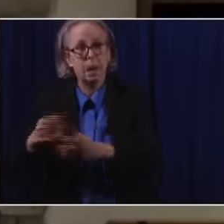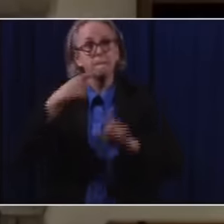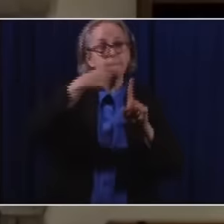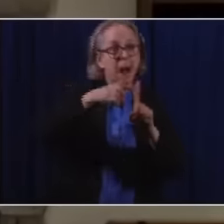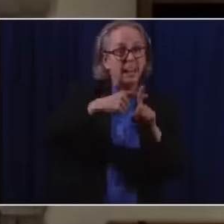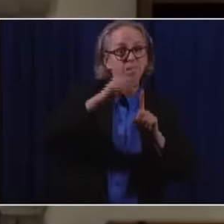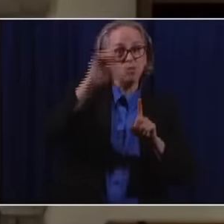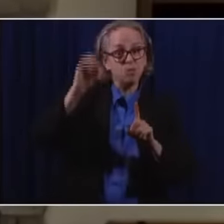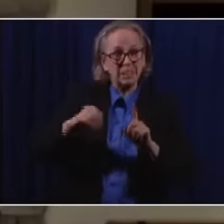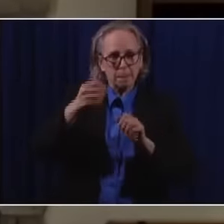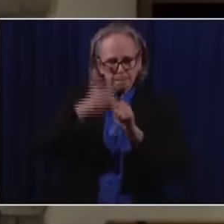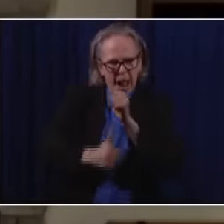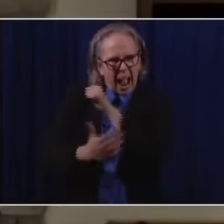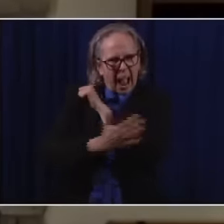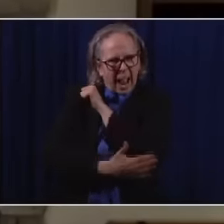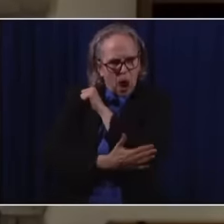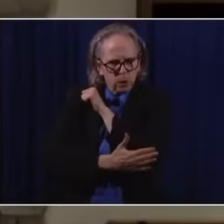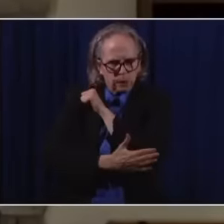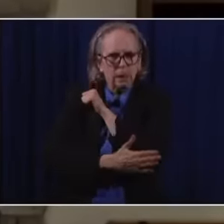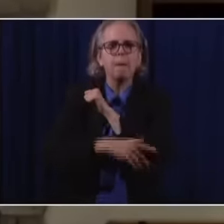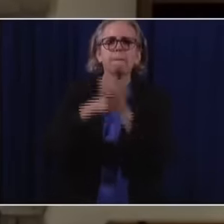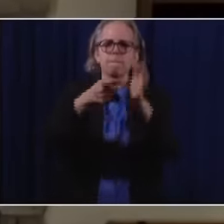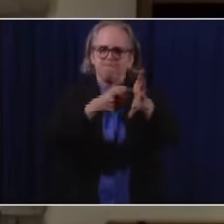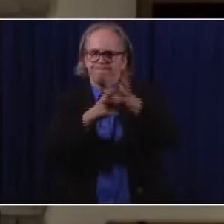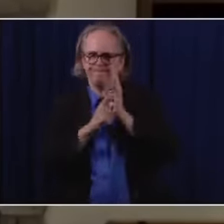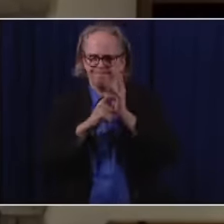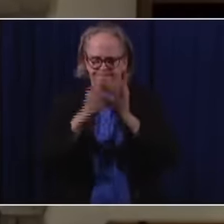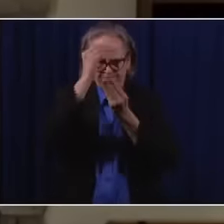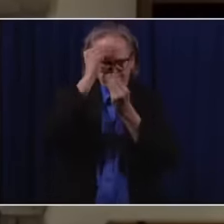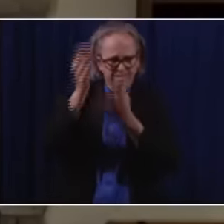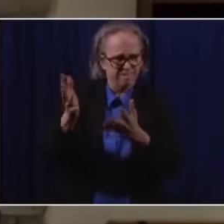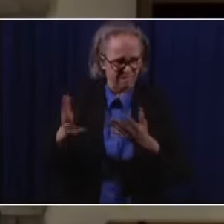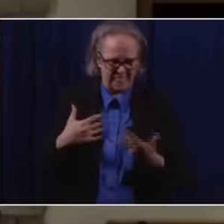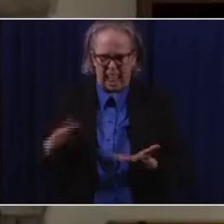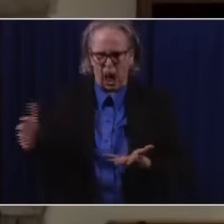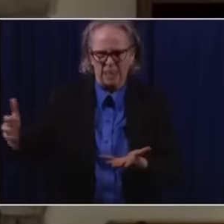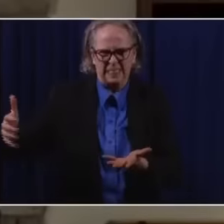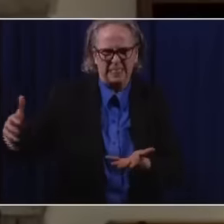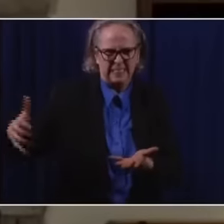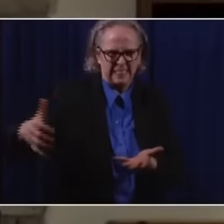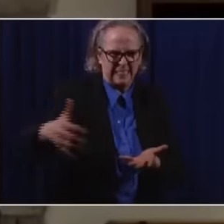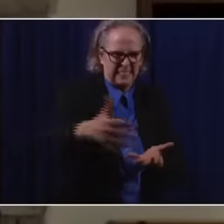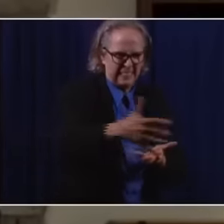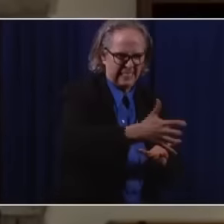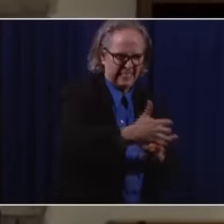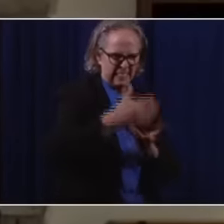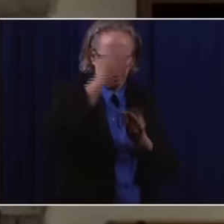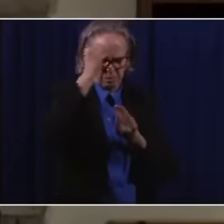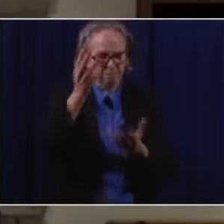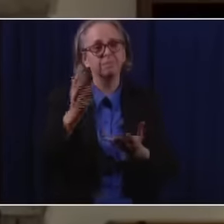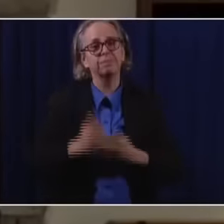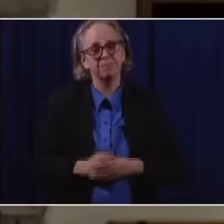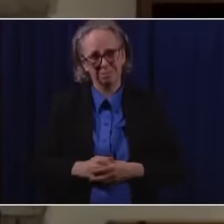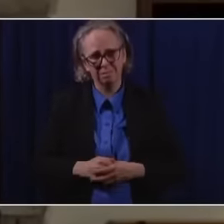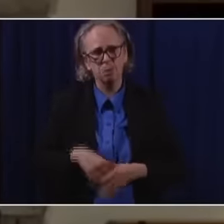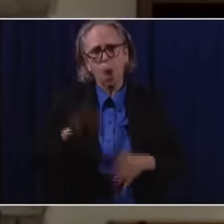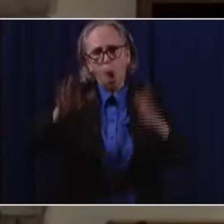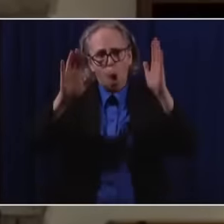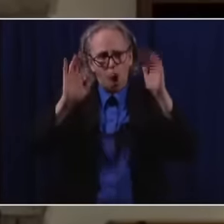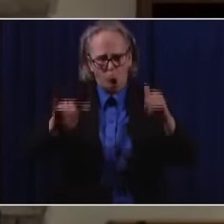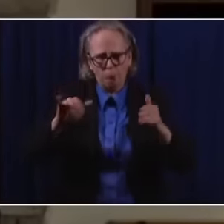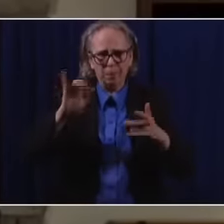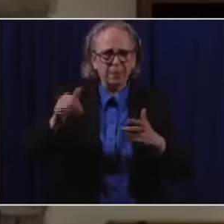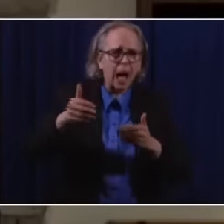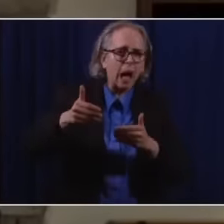It will take some time for us to gather enough data to provide these positivity rates, but we expect to have some information available by the second week